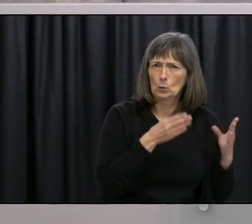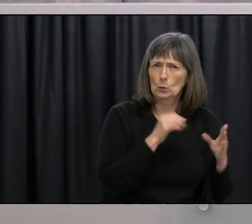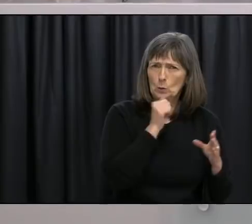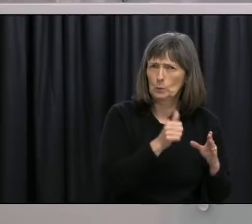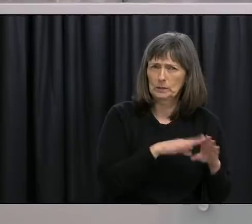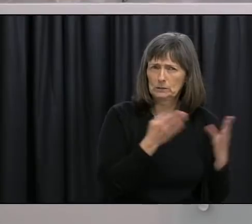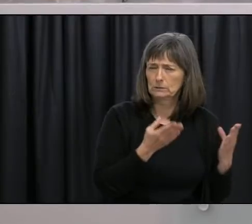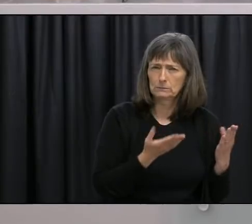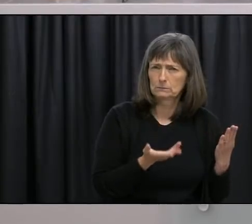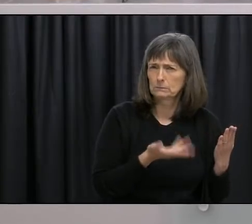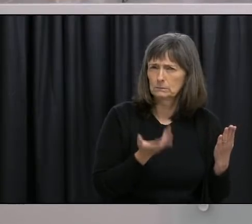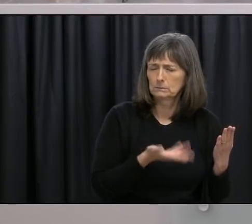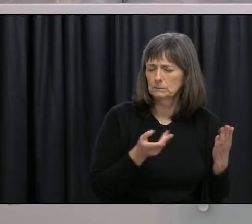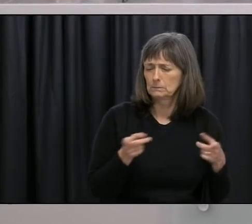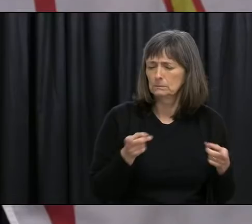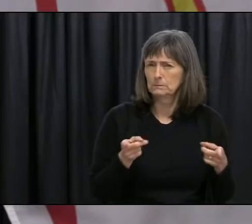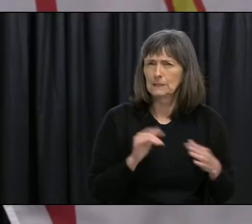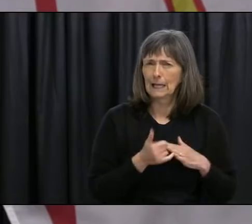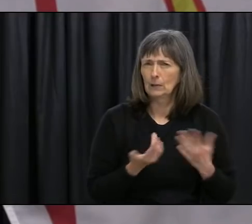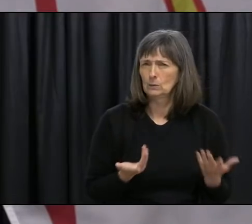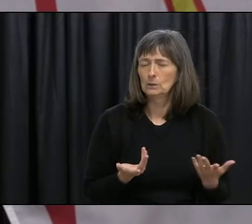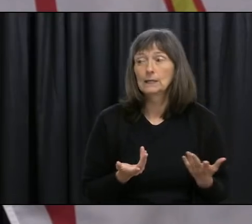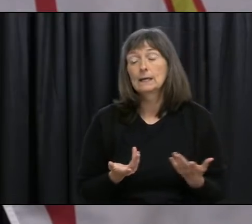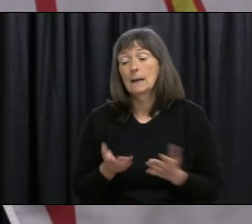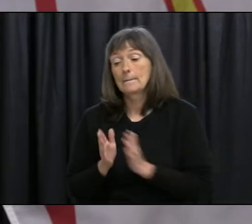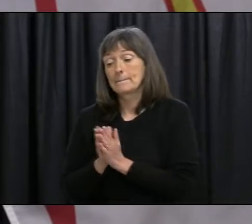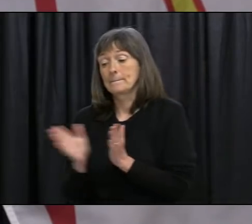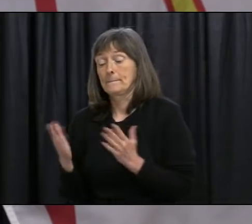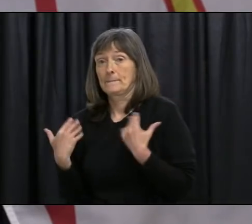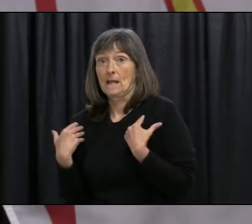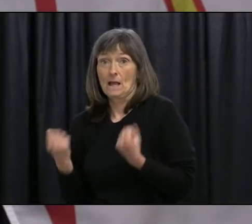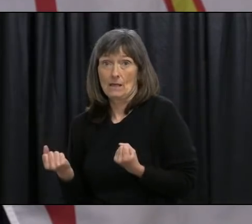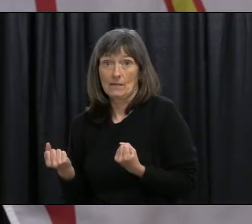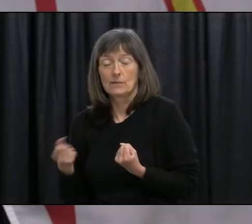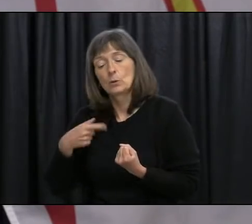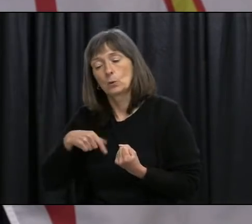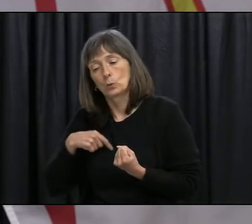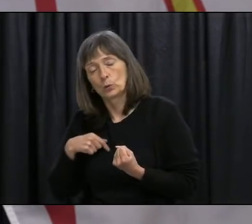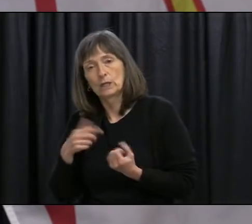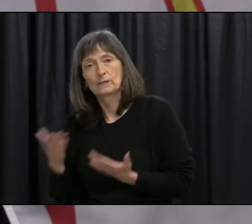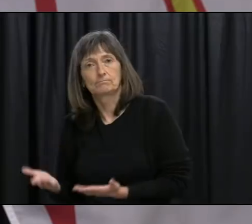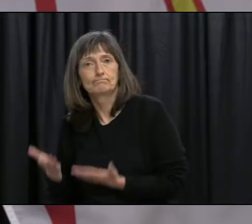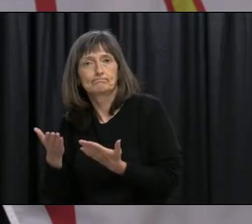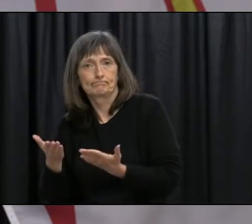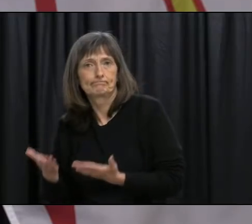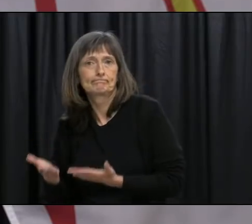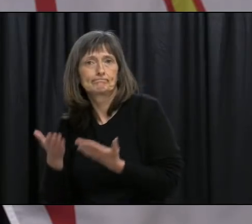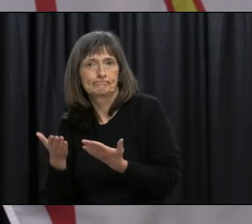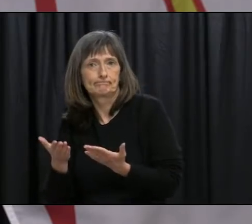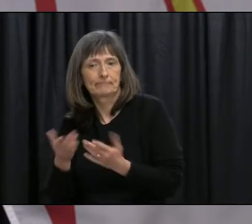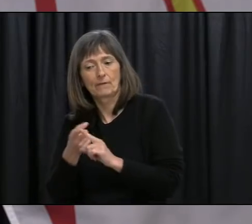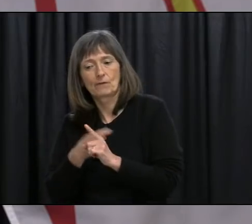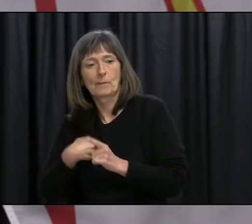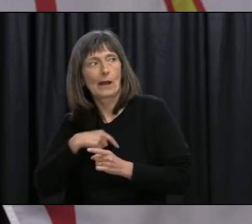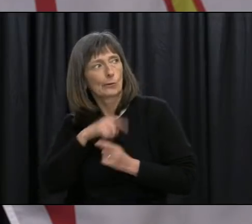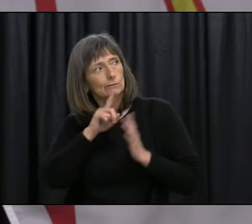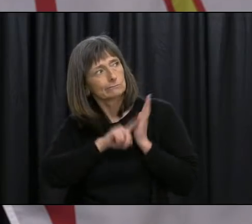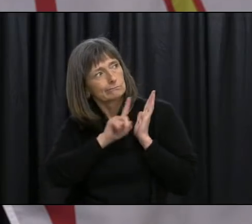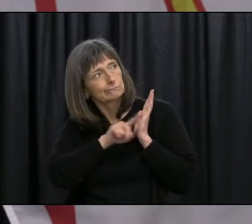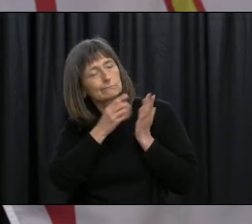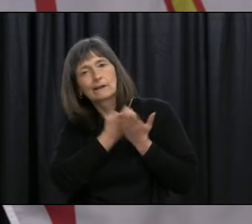So certainly we make public health guidance based on the best evidence that we have,